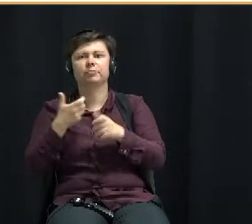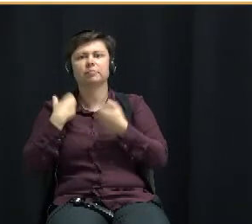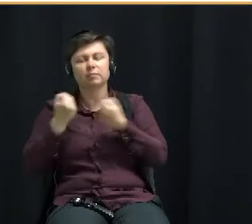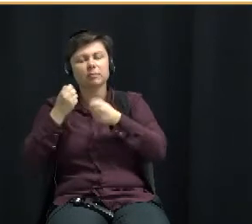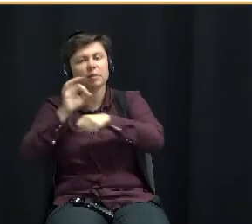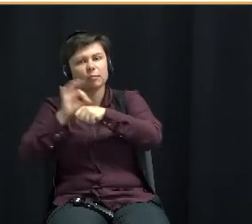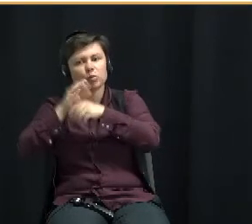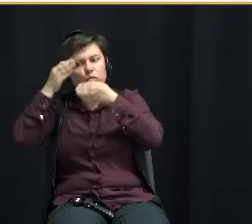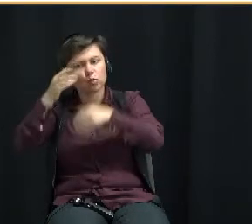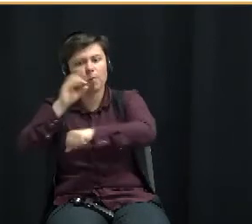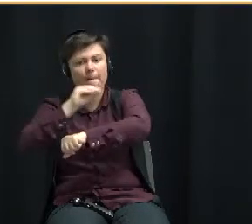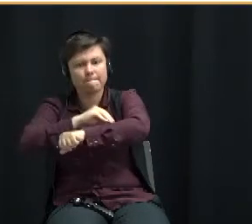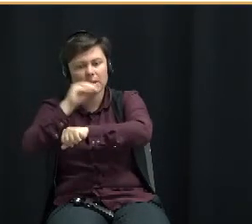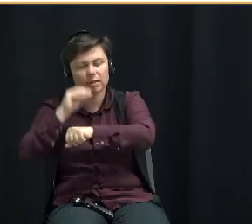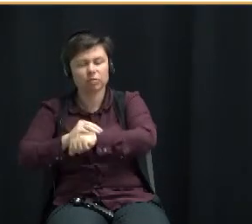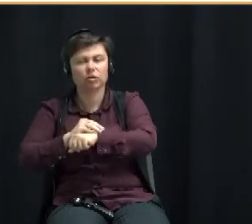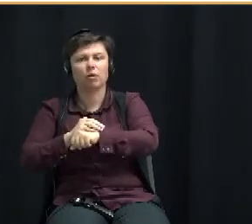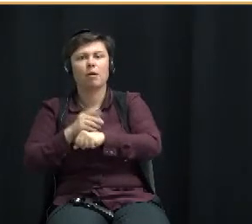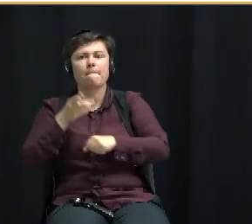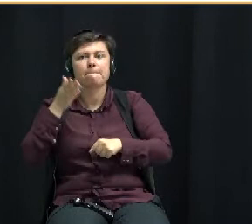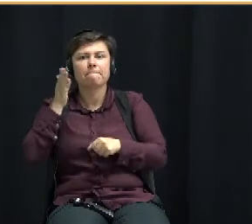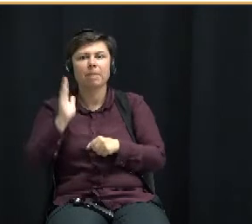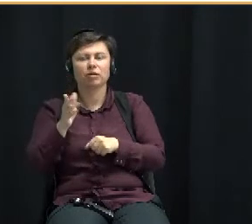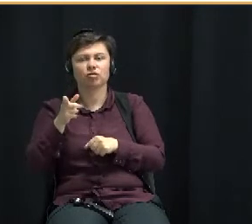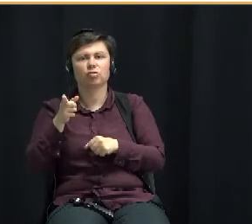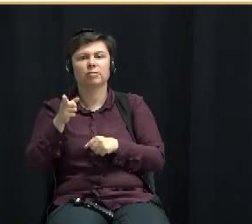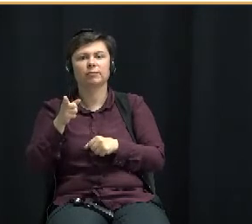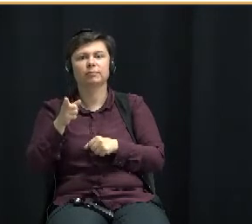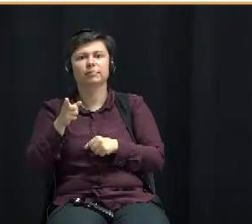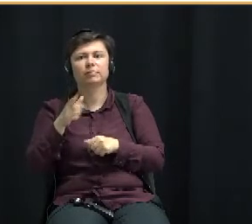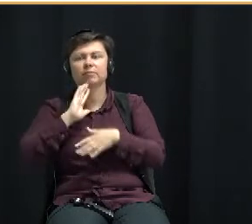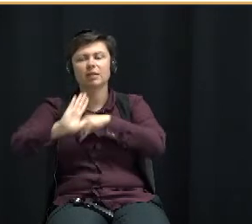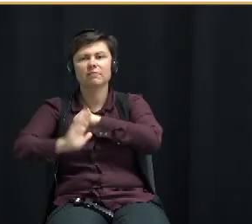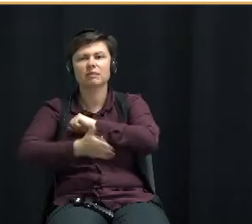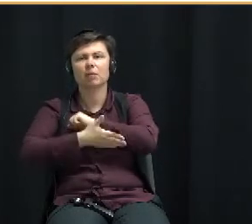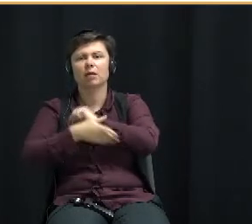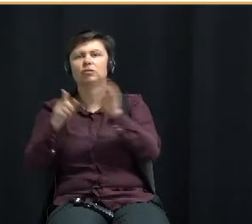a guideline for municipalities in our home regions.